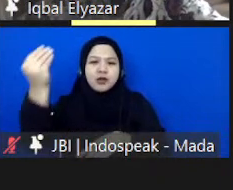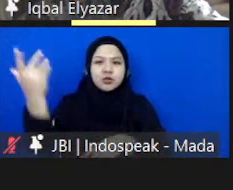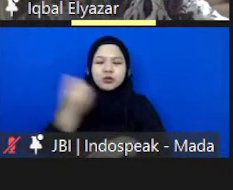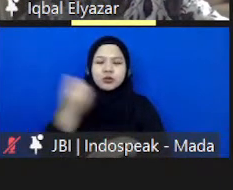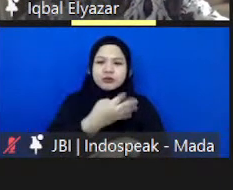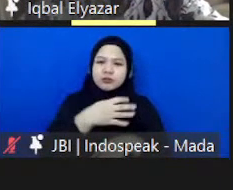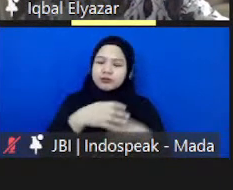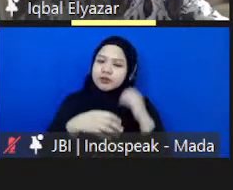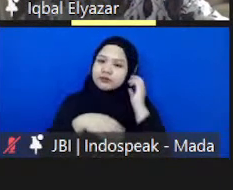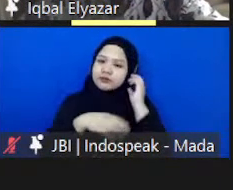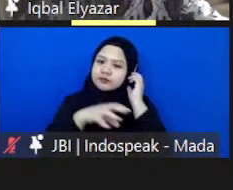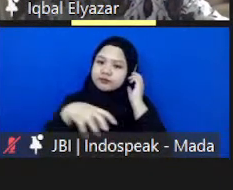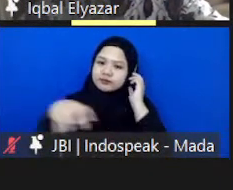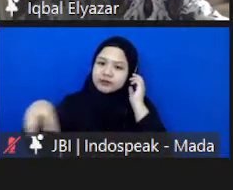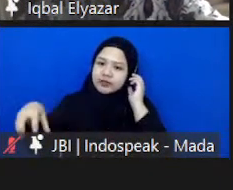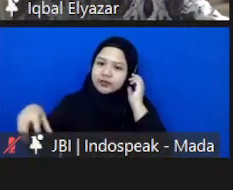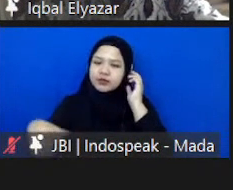Bali.